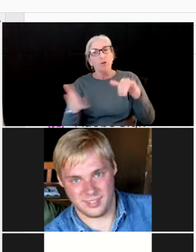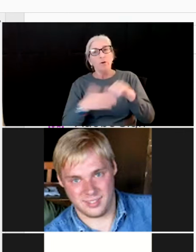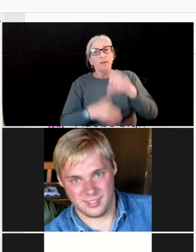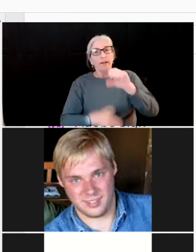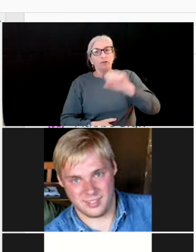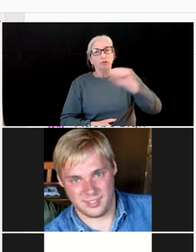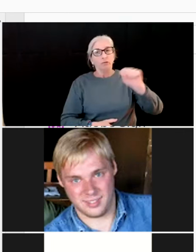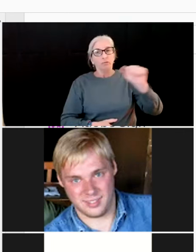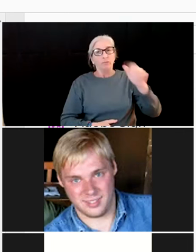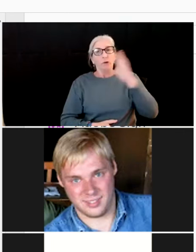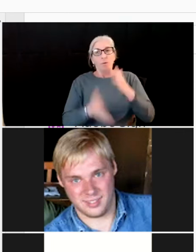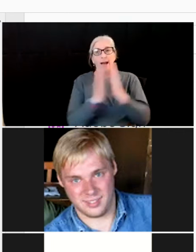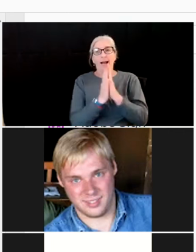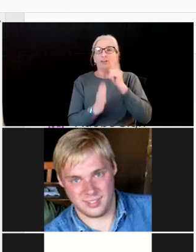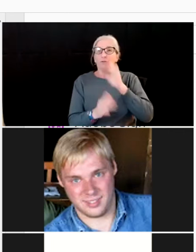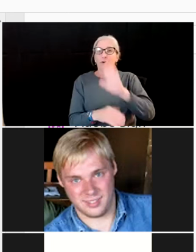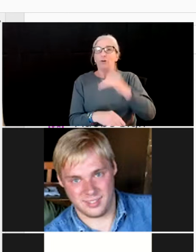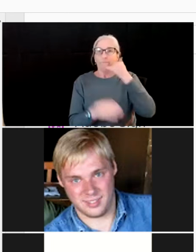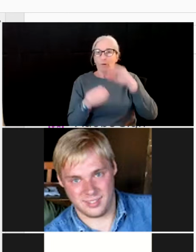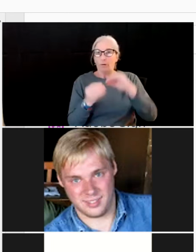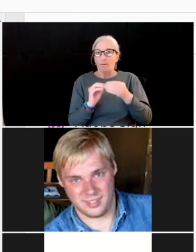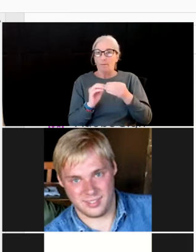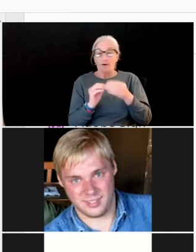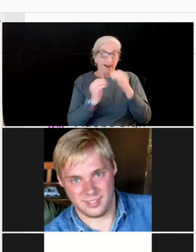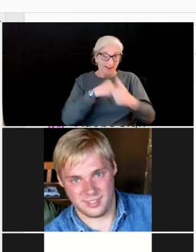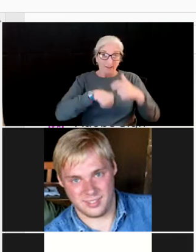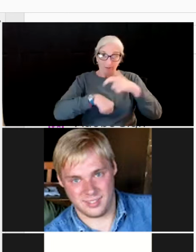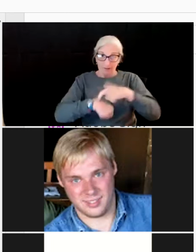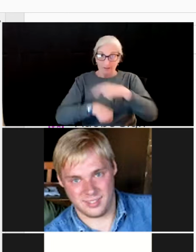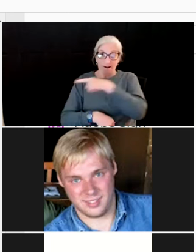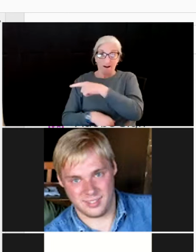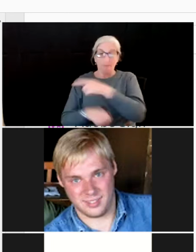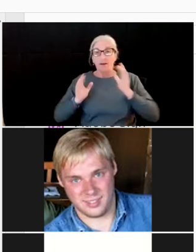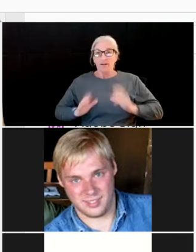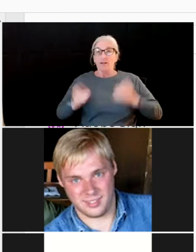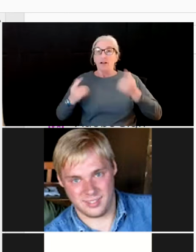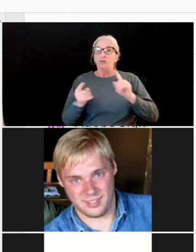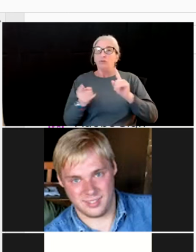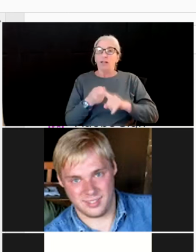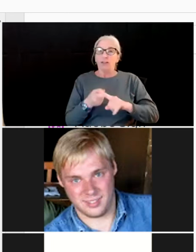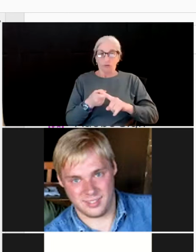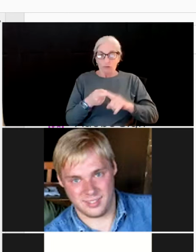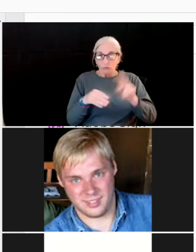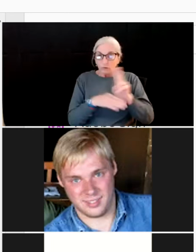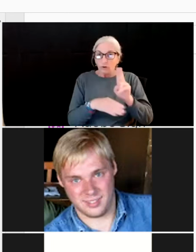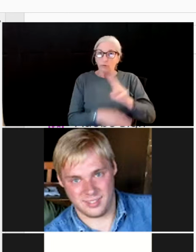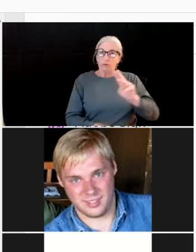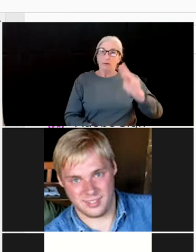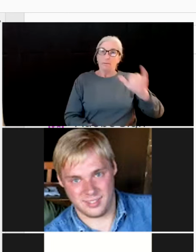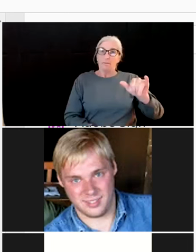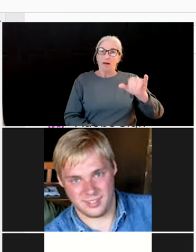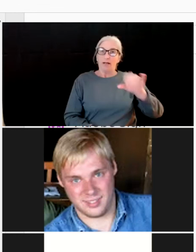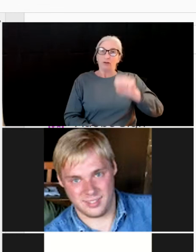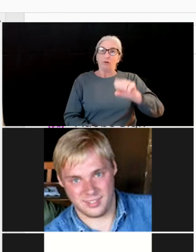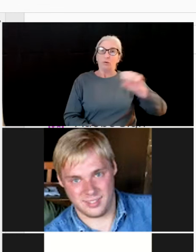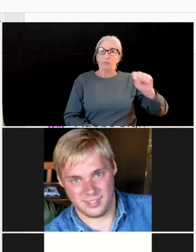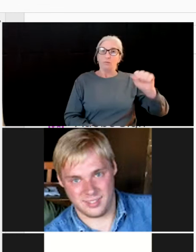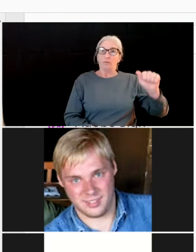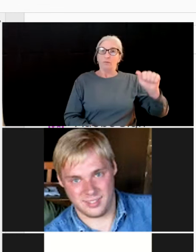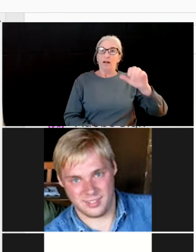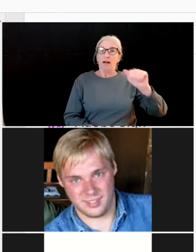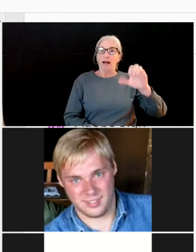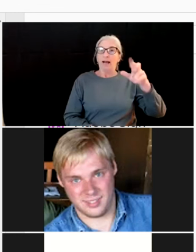phone number. And then every time a client tries to log into their My Social Security account, Social Security will text them